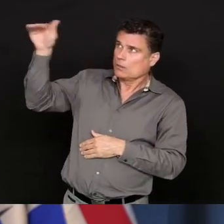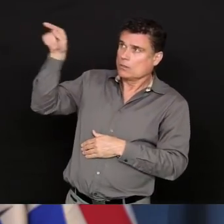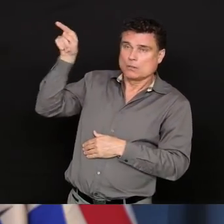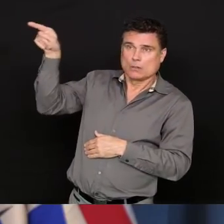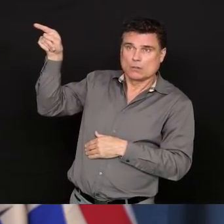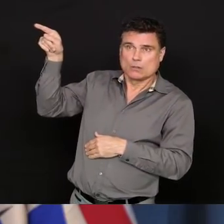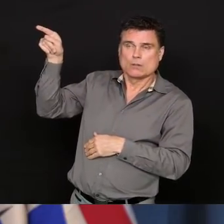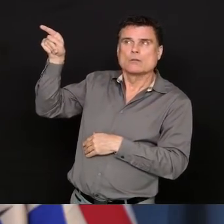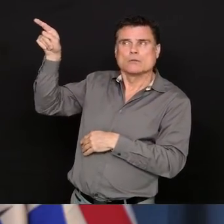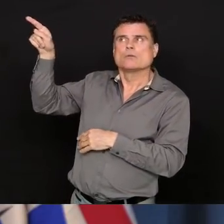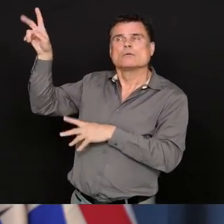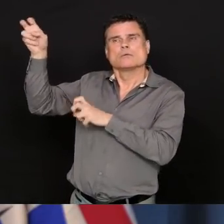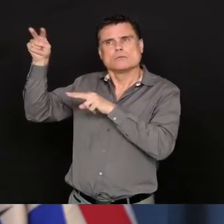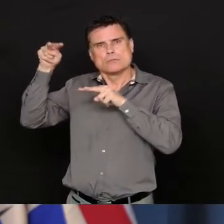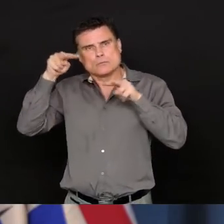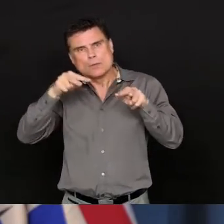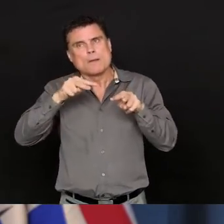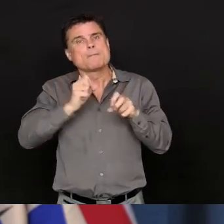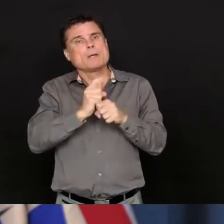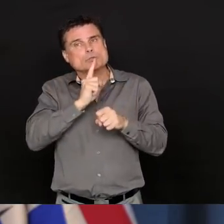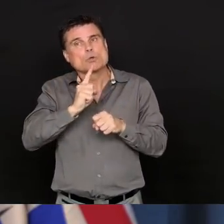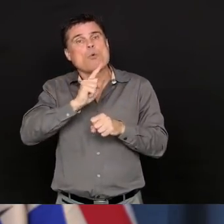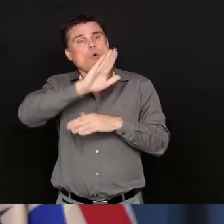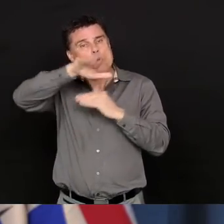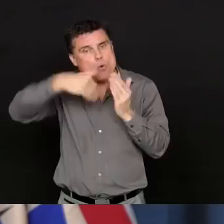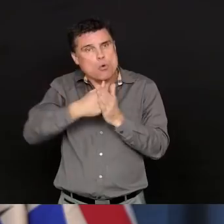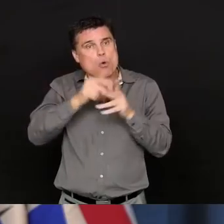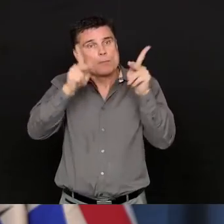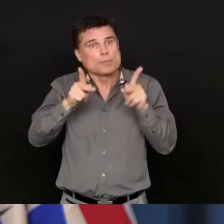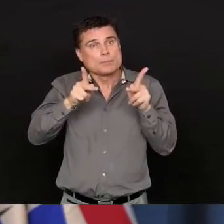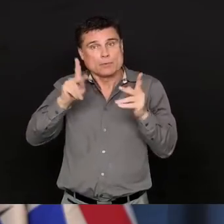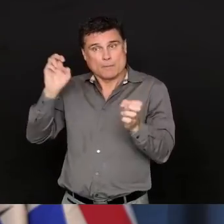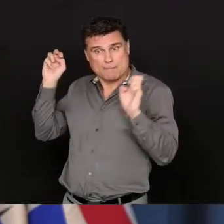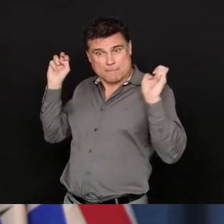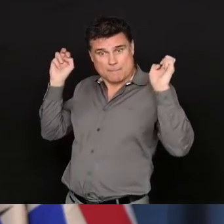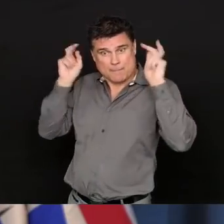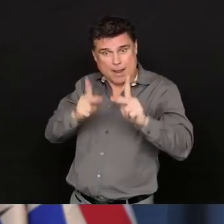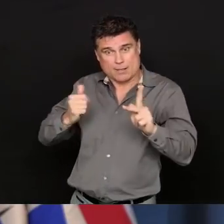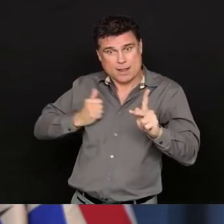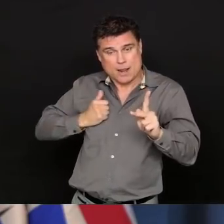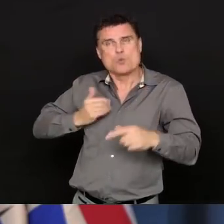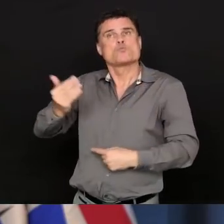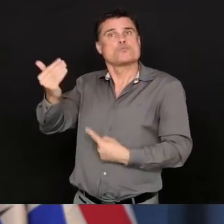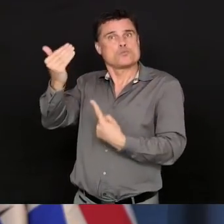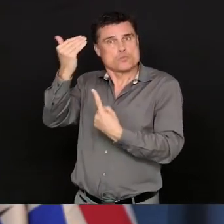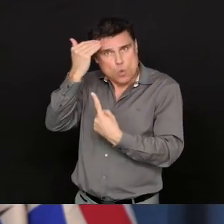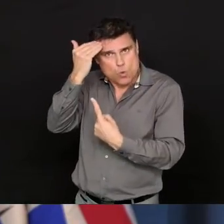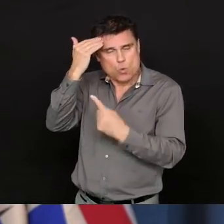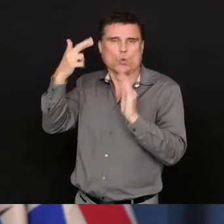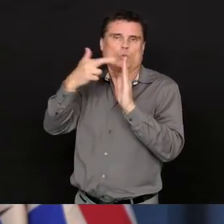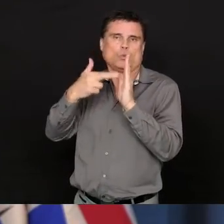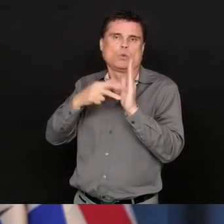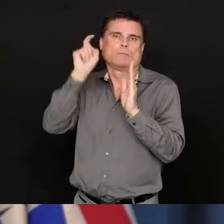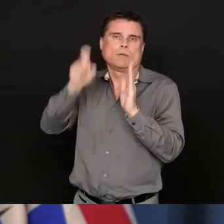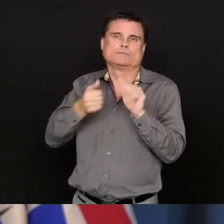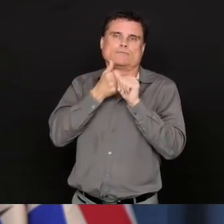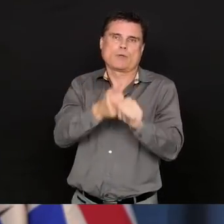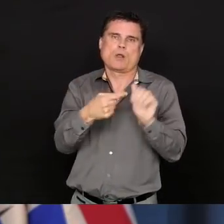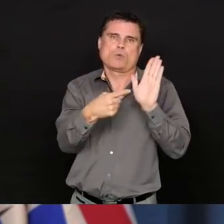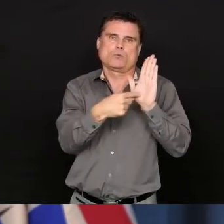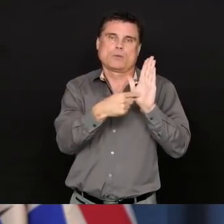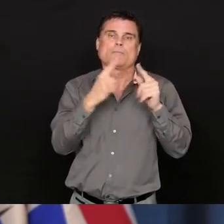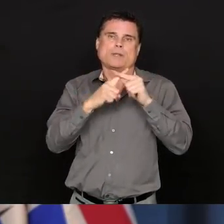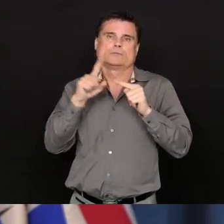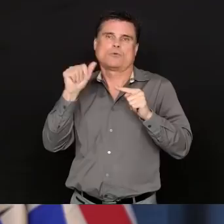of the requirements when they come back. And this is one of the things that I've been talking about, how we as a community need